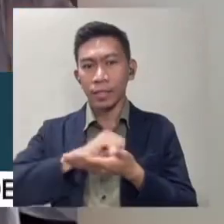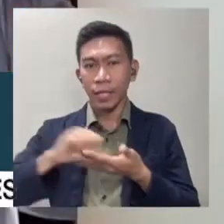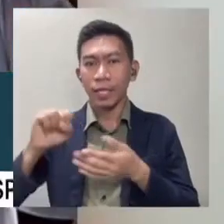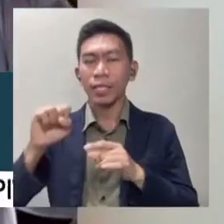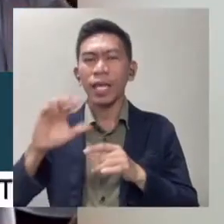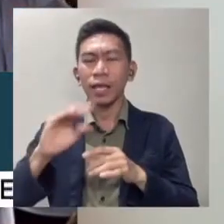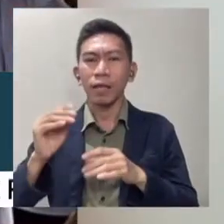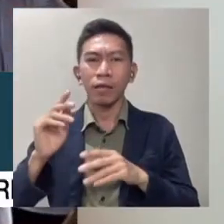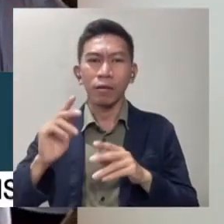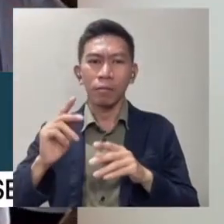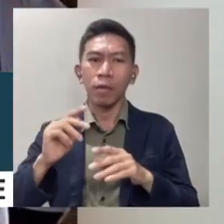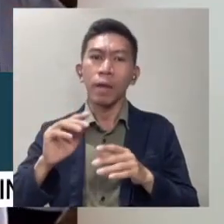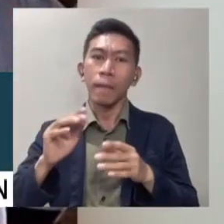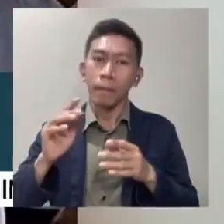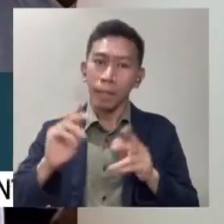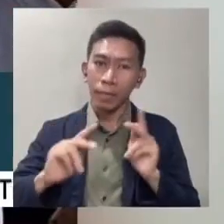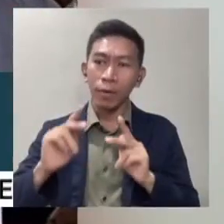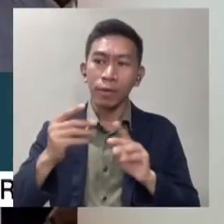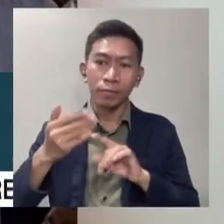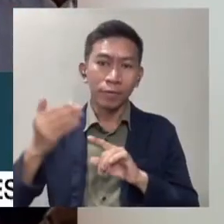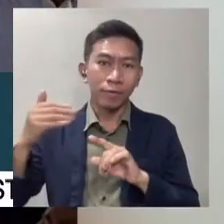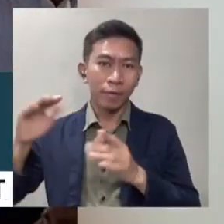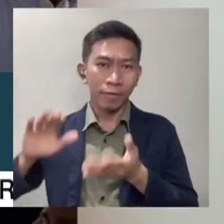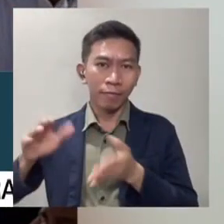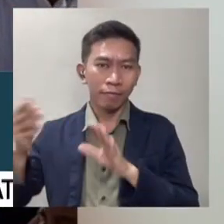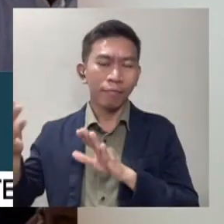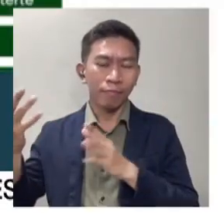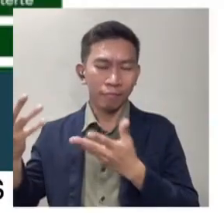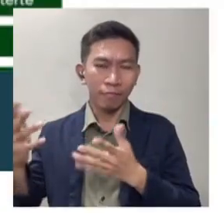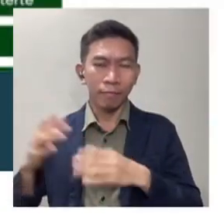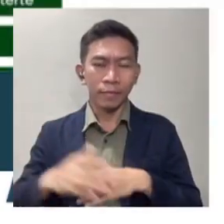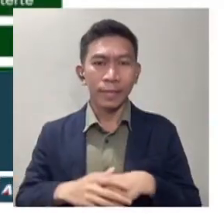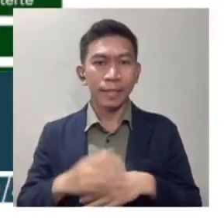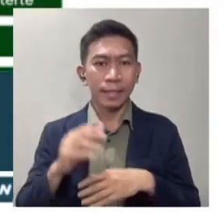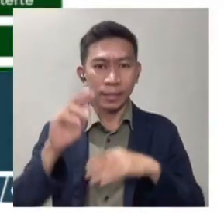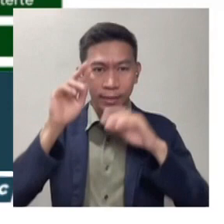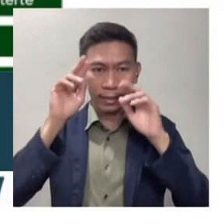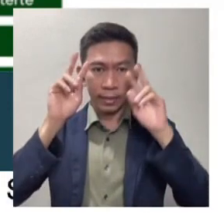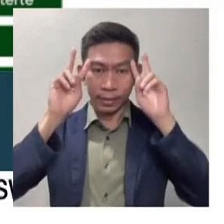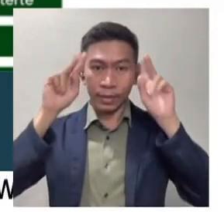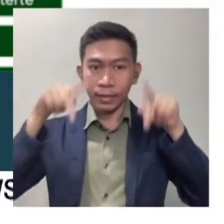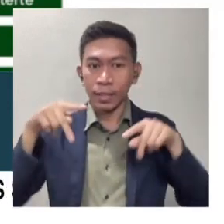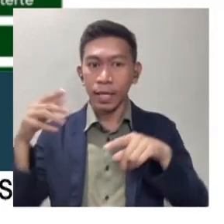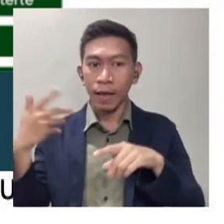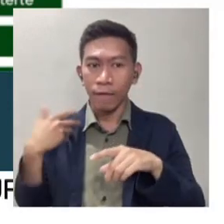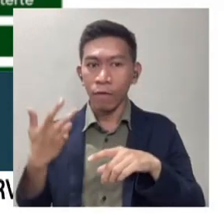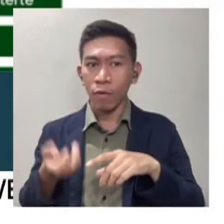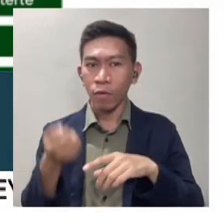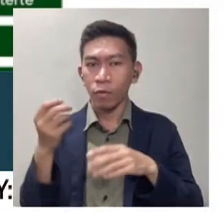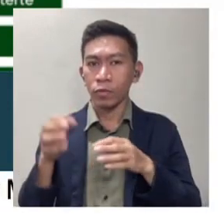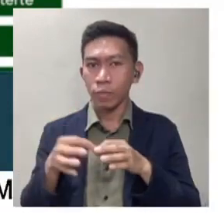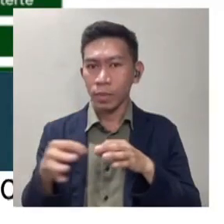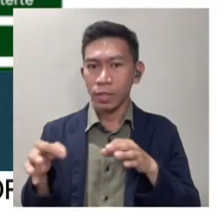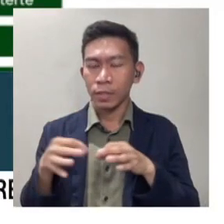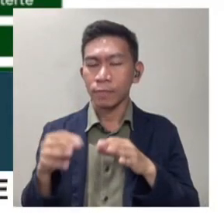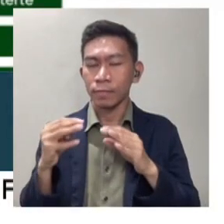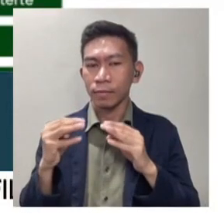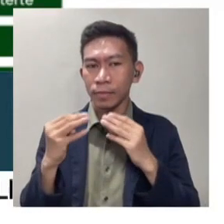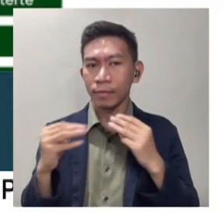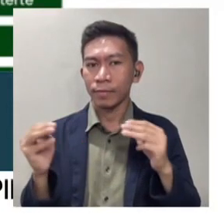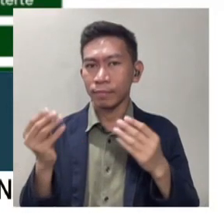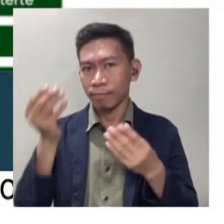gone before us. Now, meantime, Carmina, Vice President Sara Duterte also released her own All Saints Day message, telling the